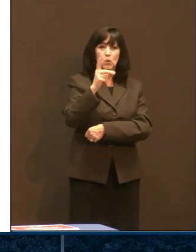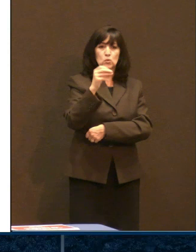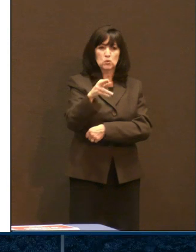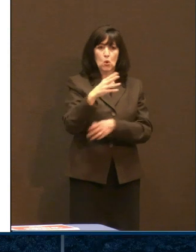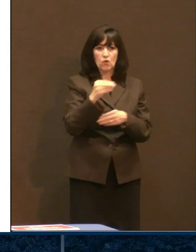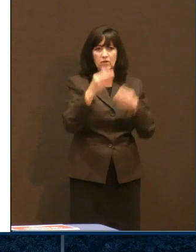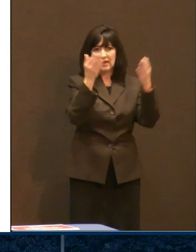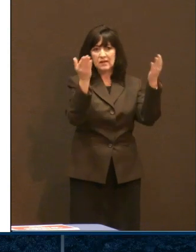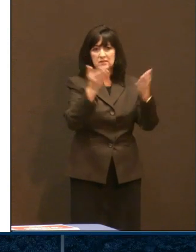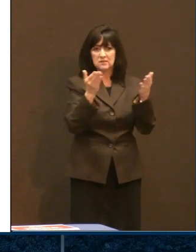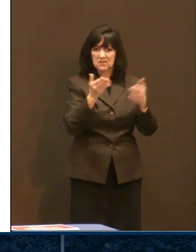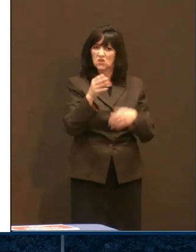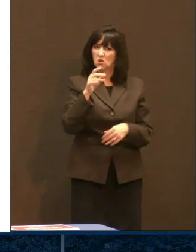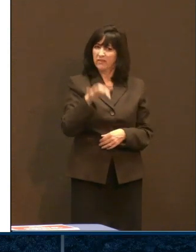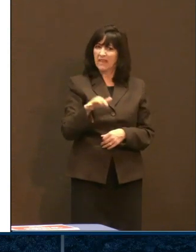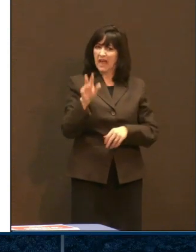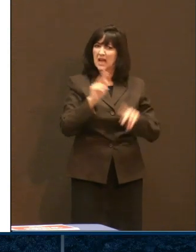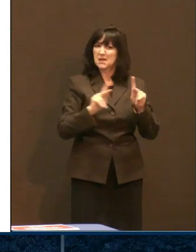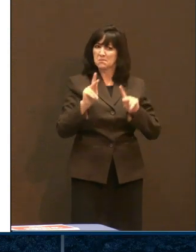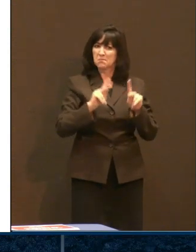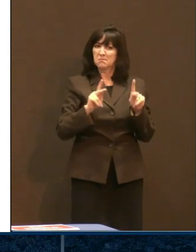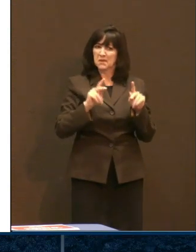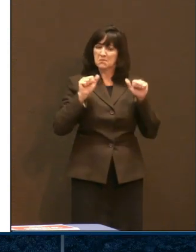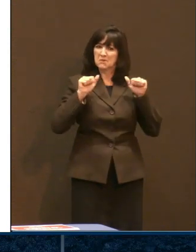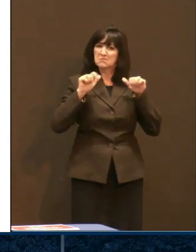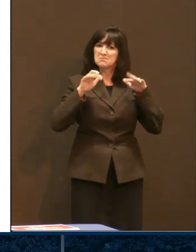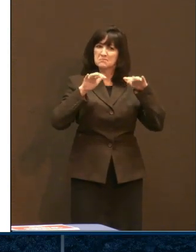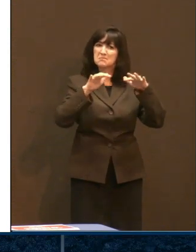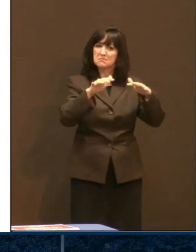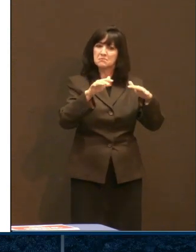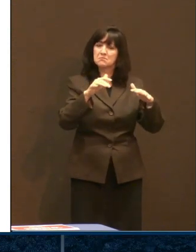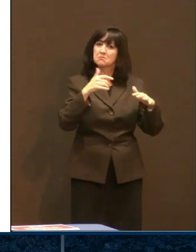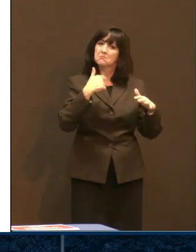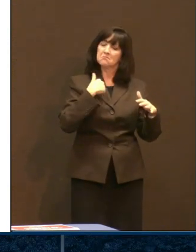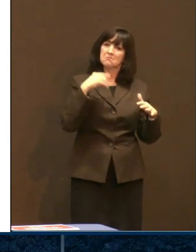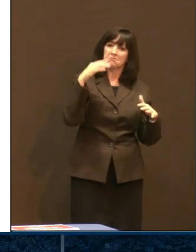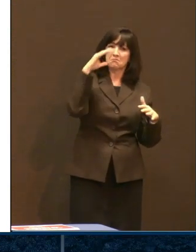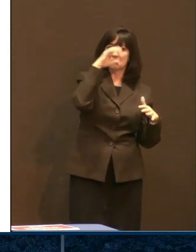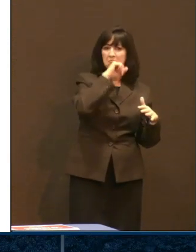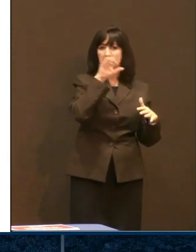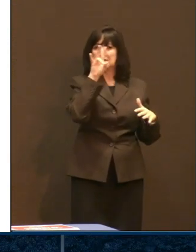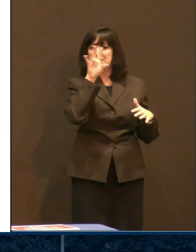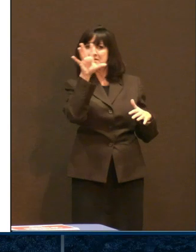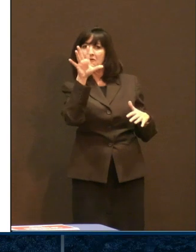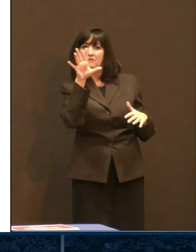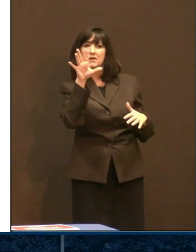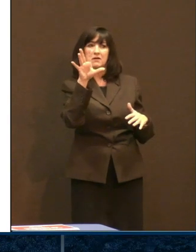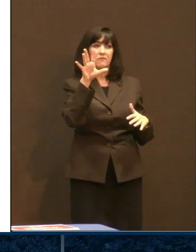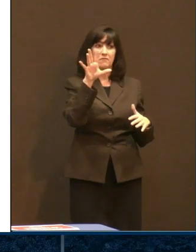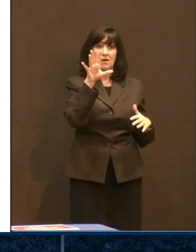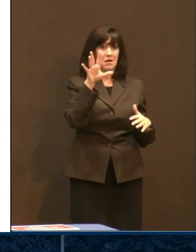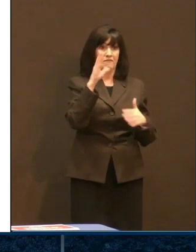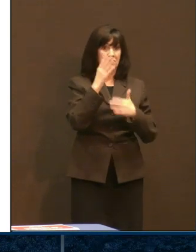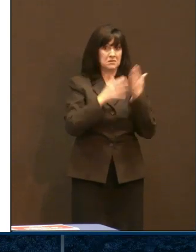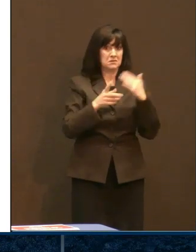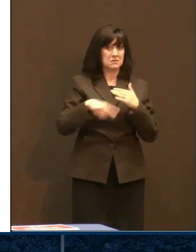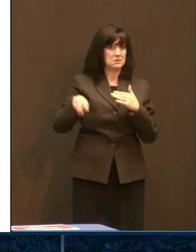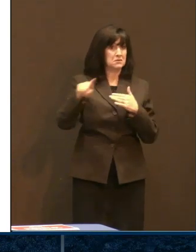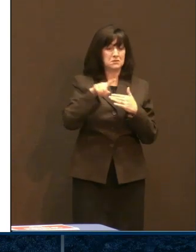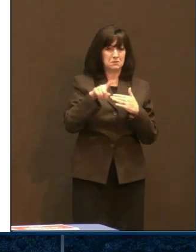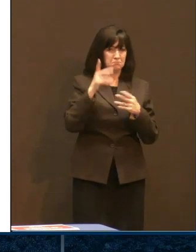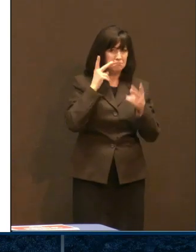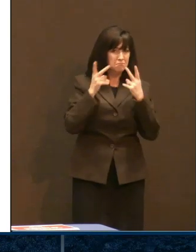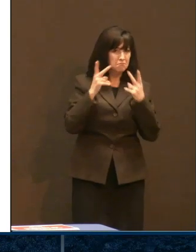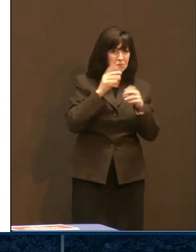were relatively large crowds for both. We estimated about 75 people for both, and some of them we saw not wearing face